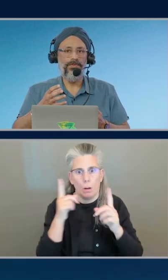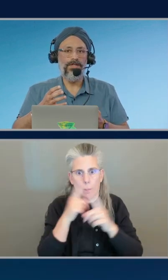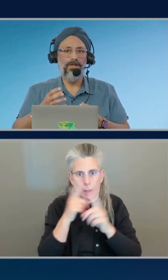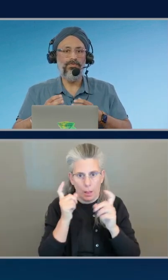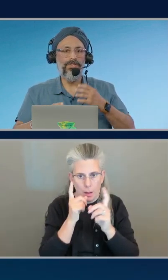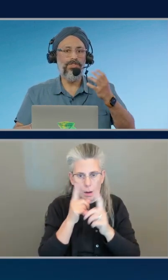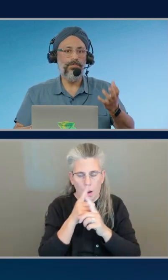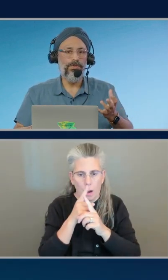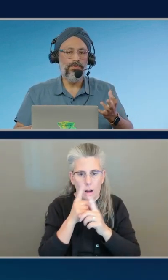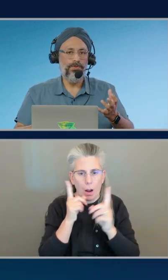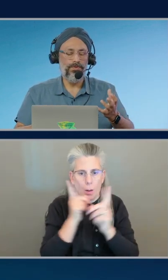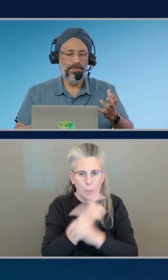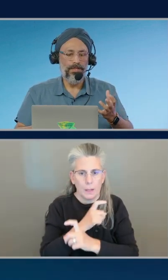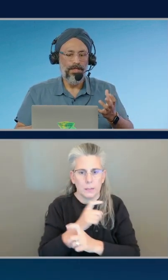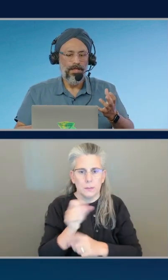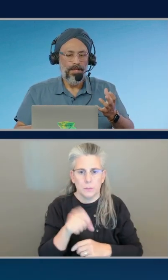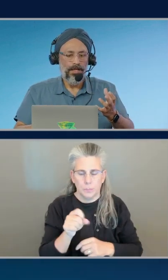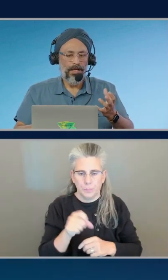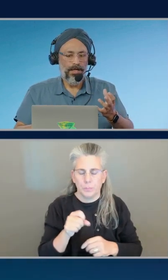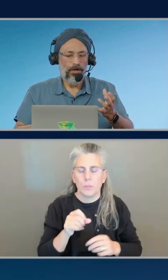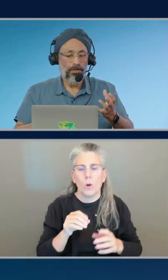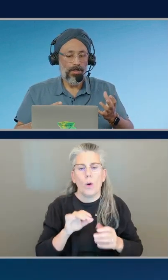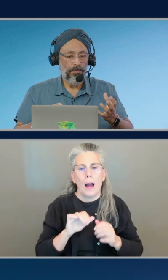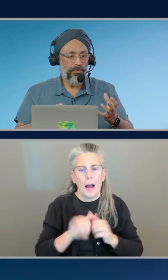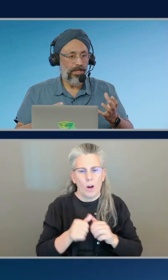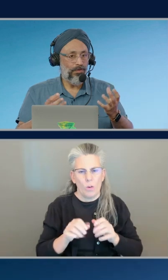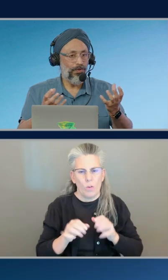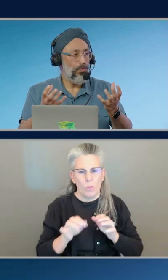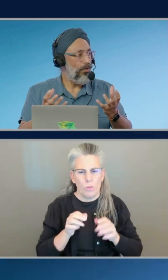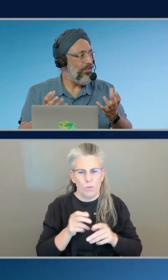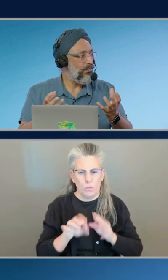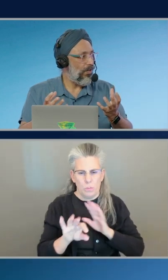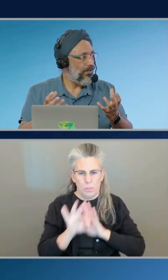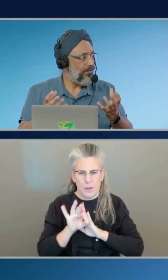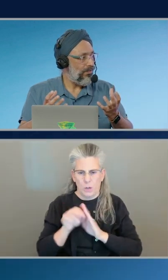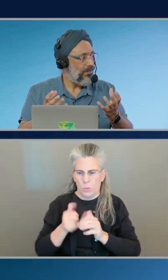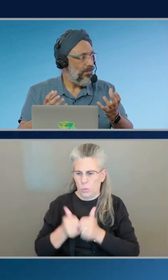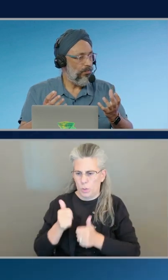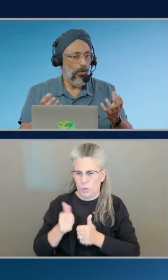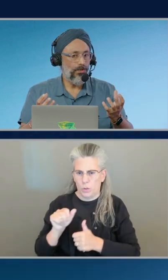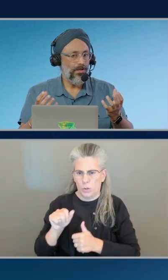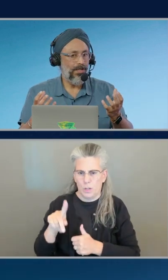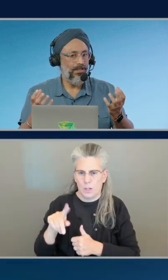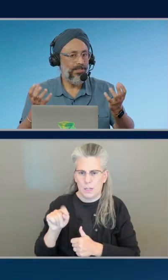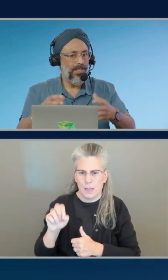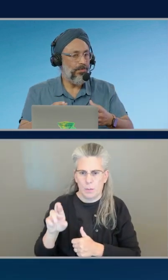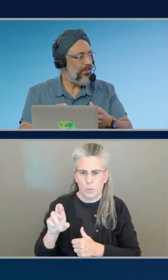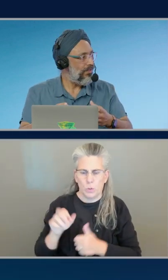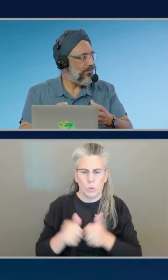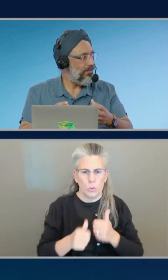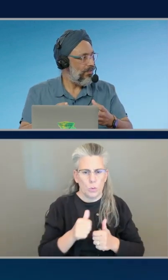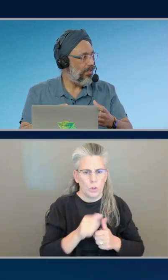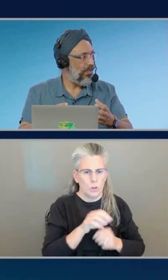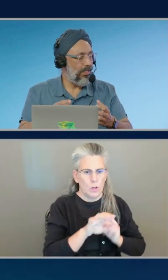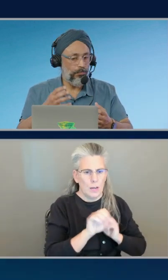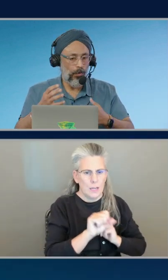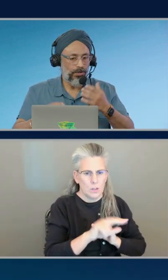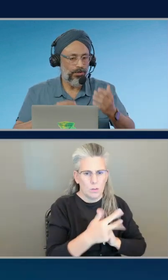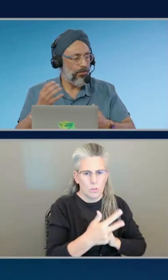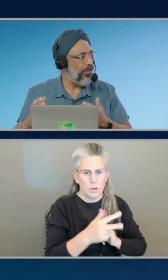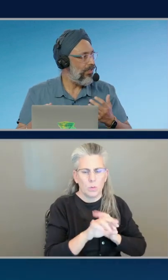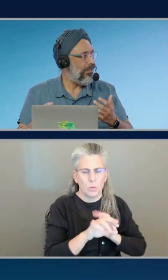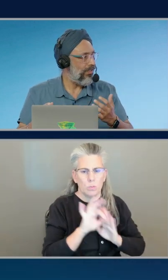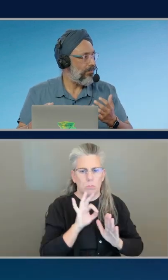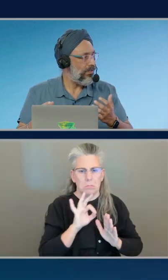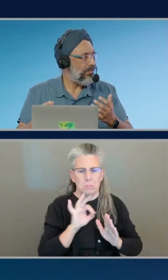do I figure out which GPU to use, right? And on top of it, I've got two of these models. Both are in the same instance and both